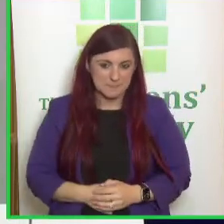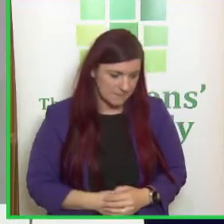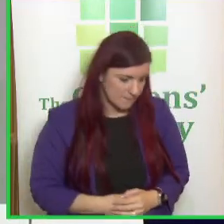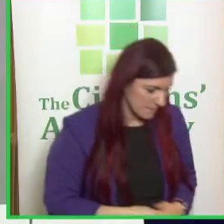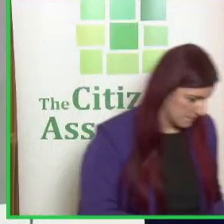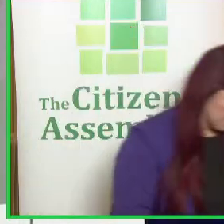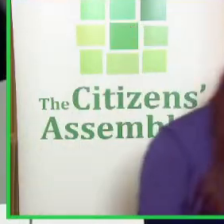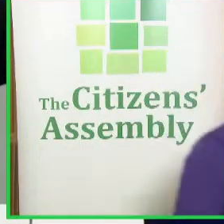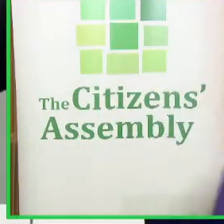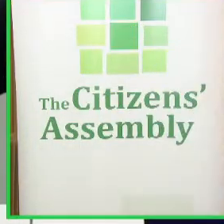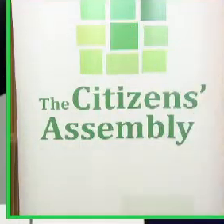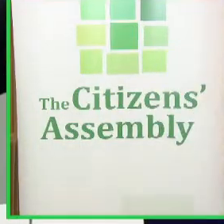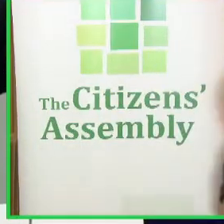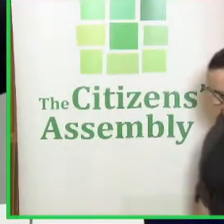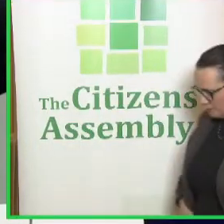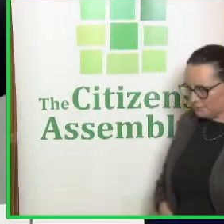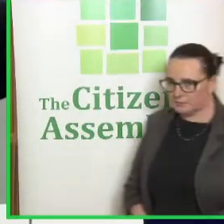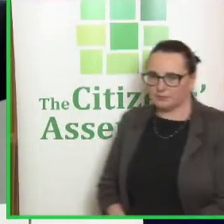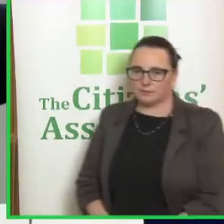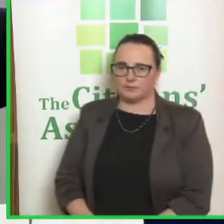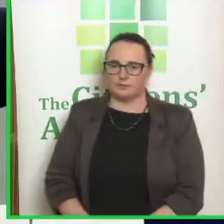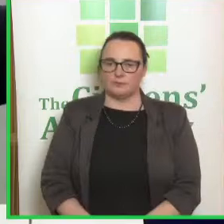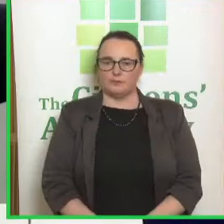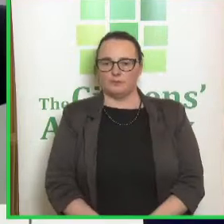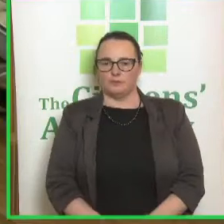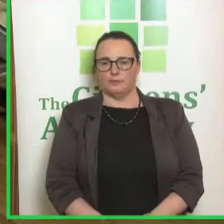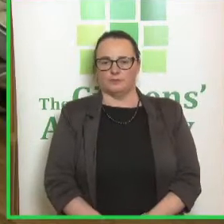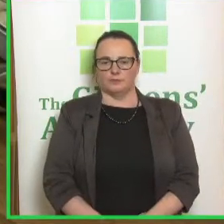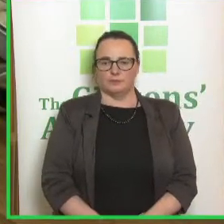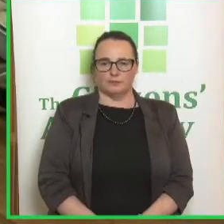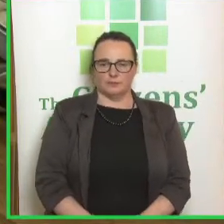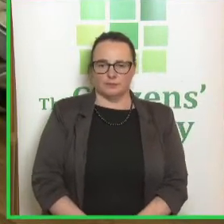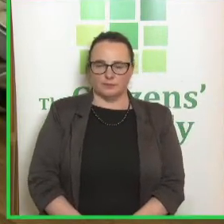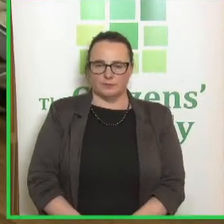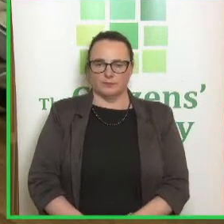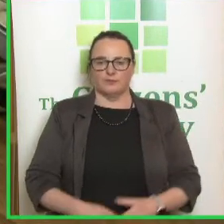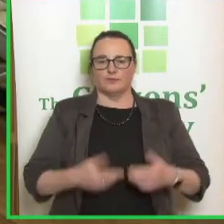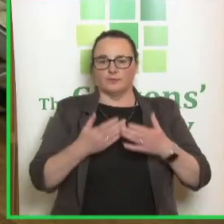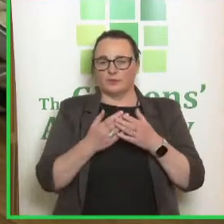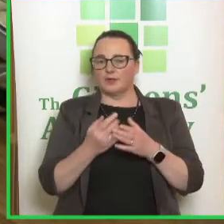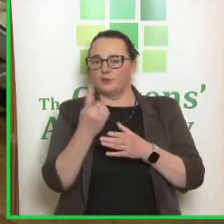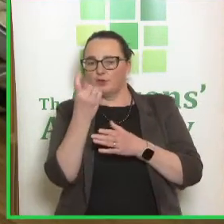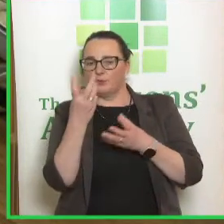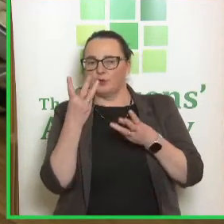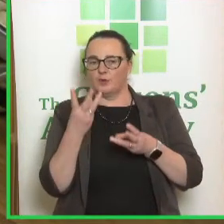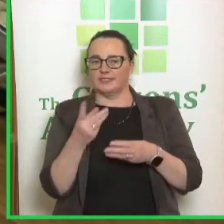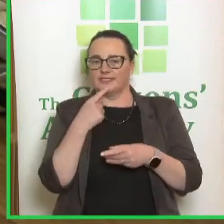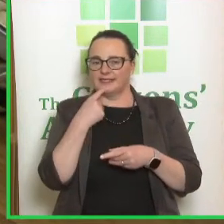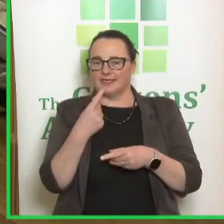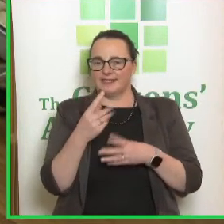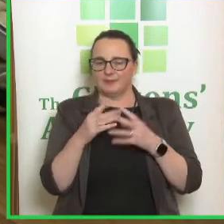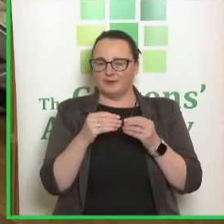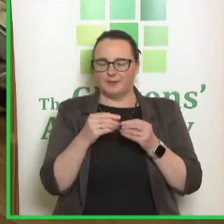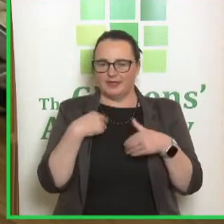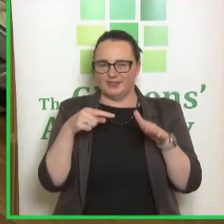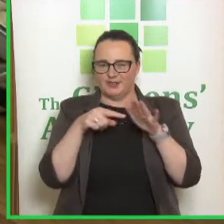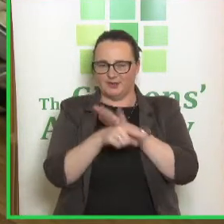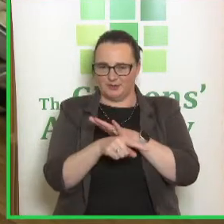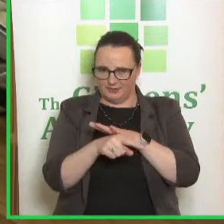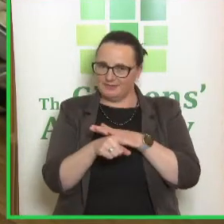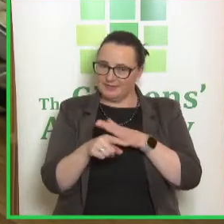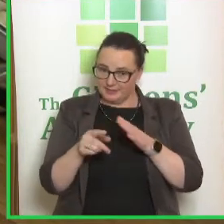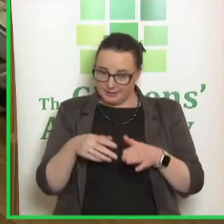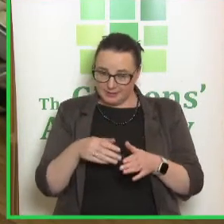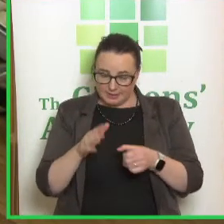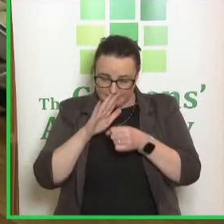Sorry, just, okay, the Crown guys are trying to get in, I know. We wouldn't let you go without getting in, I promise you. Can you hear